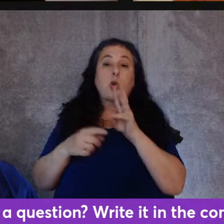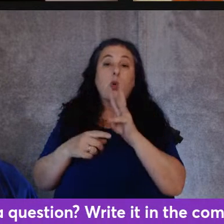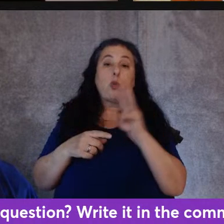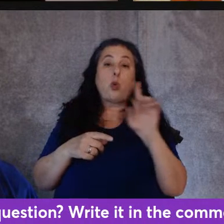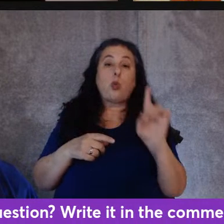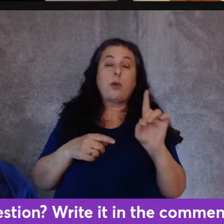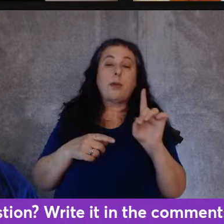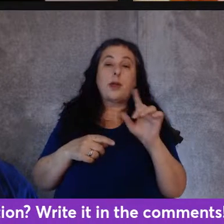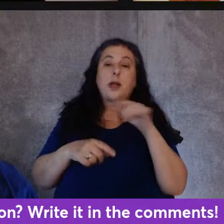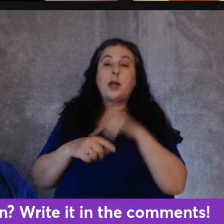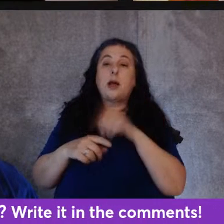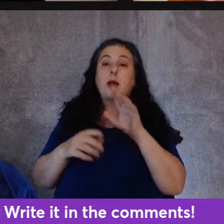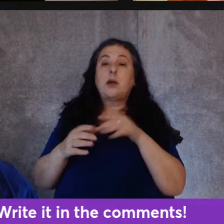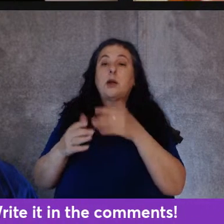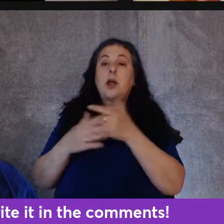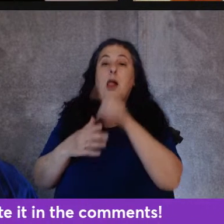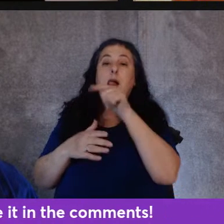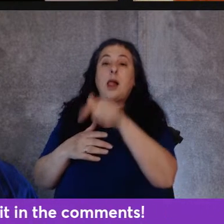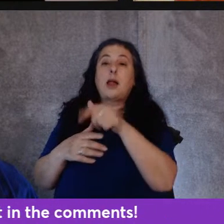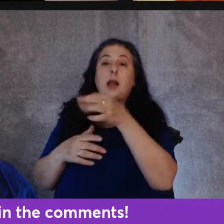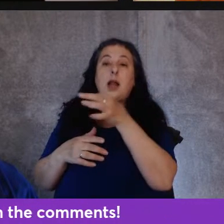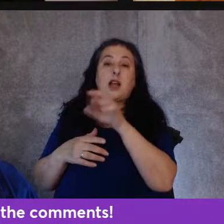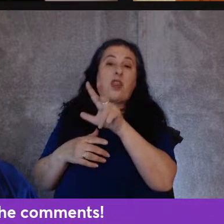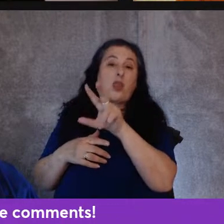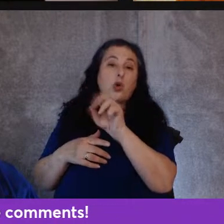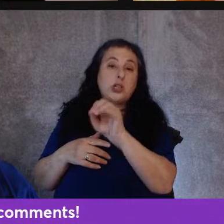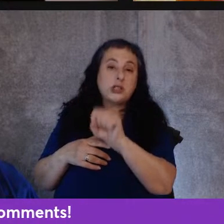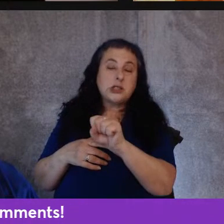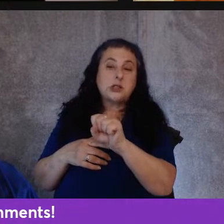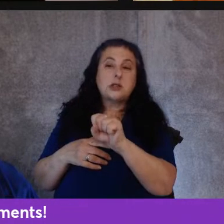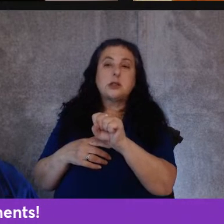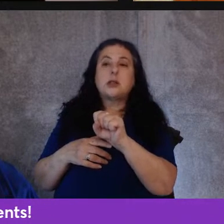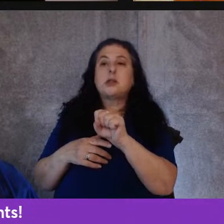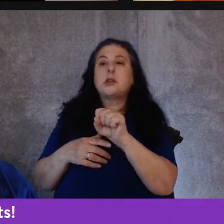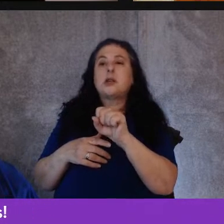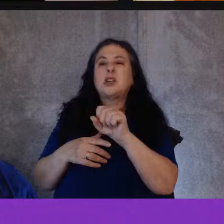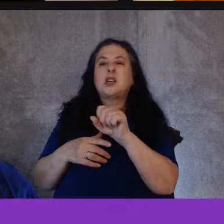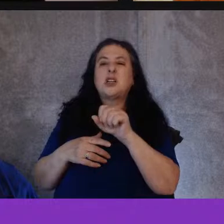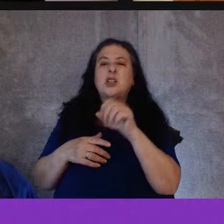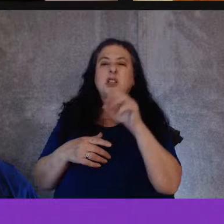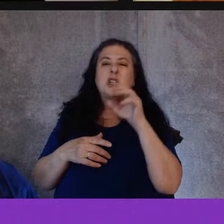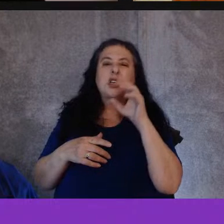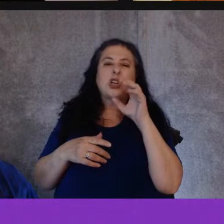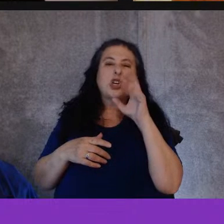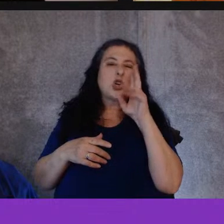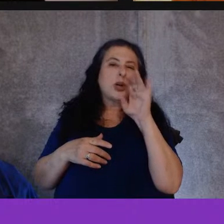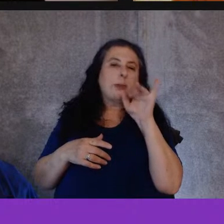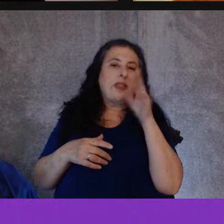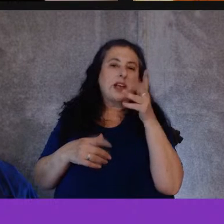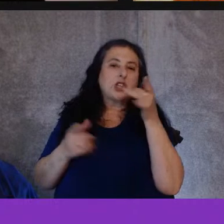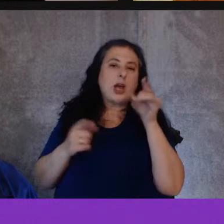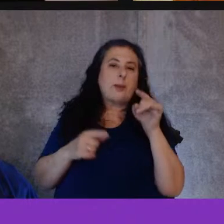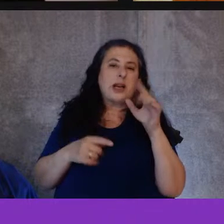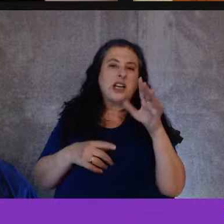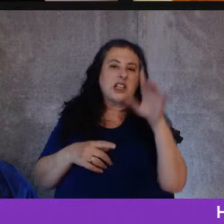think by the time you get later to the 1930s and creepy things are taking place in Germany, and